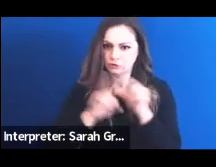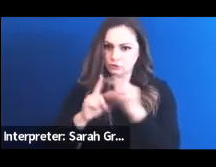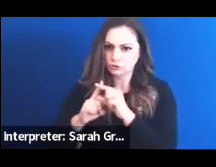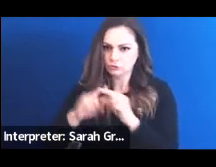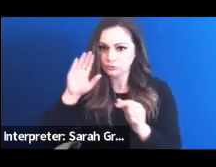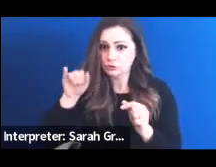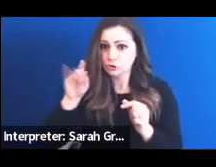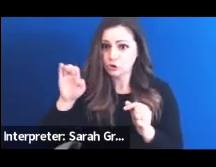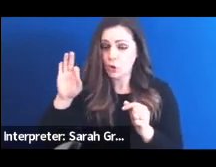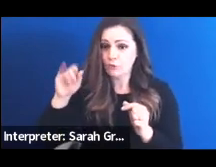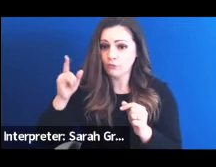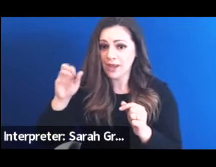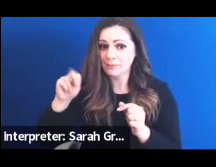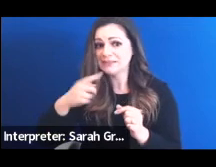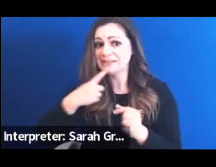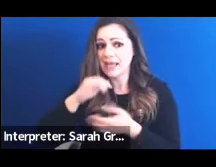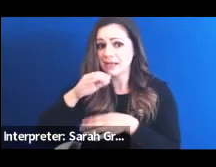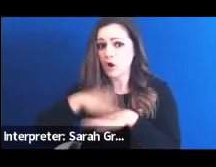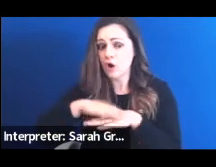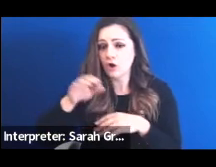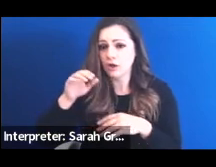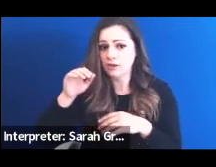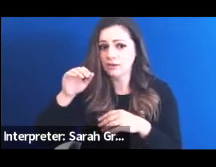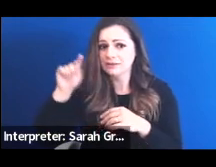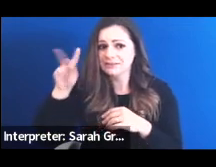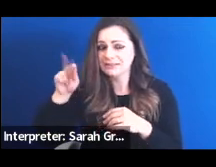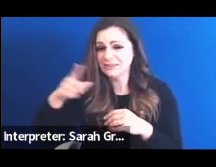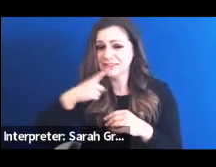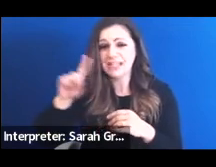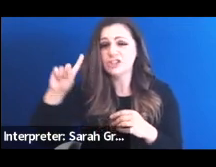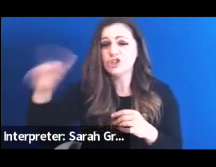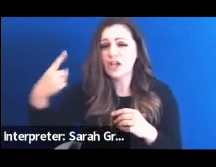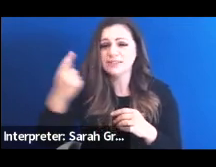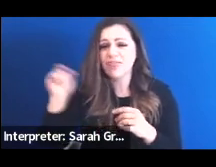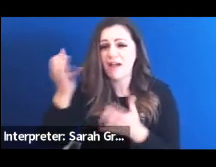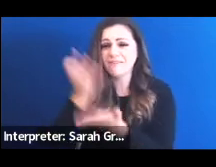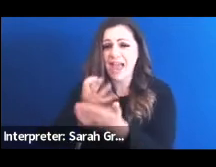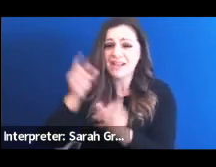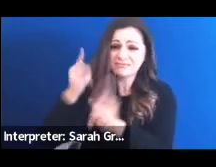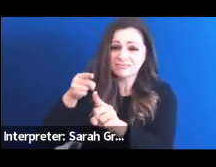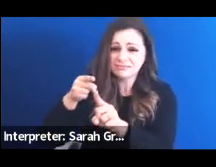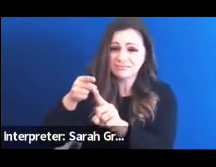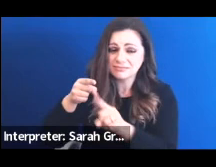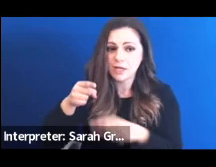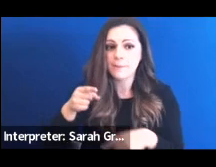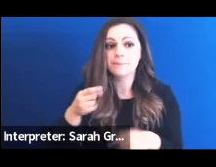the facts. Absolutely just the facts. A lot of times we use the term drug of choice, problem being that word